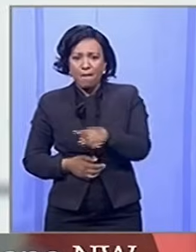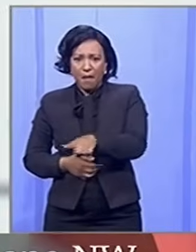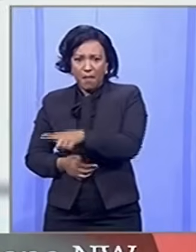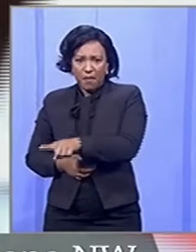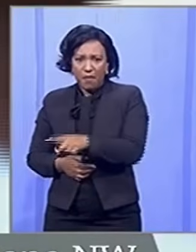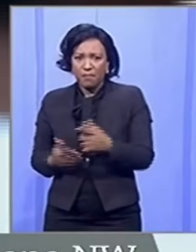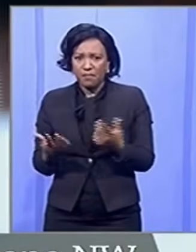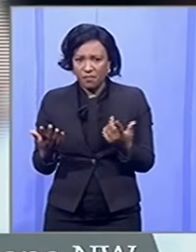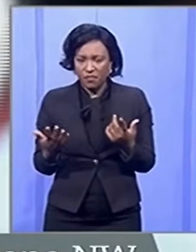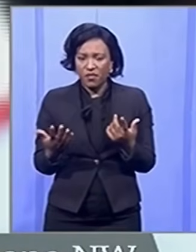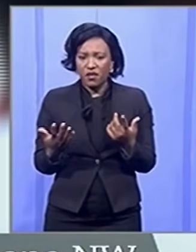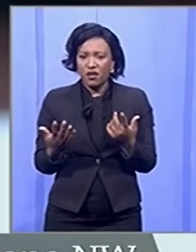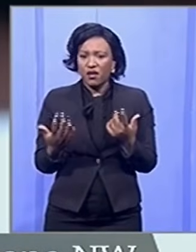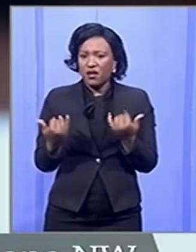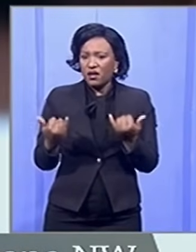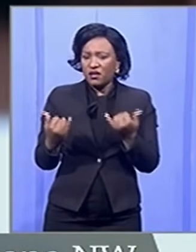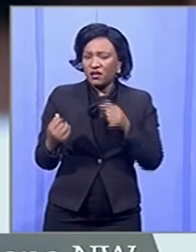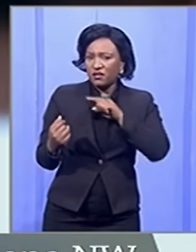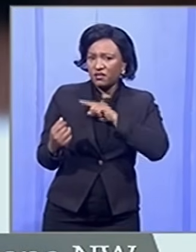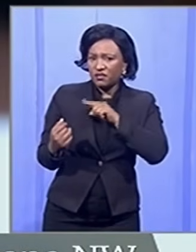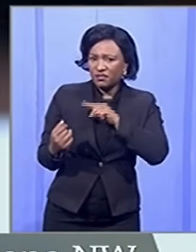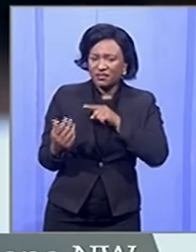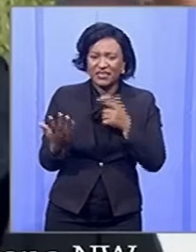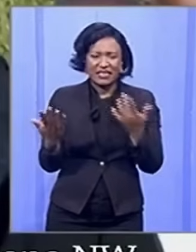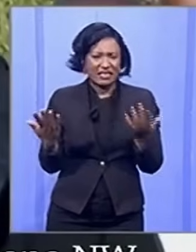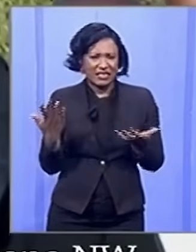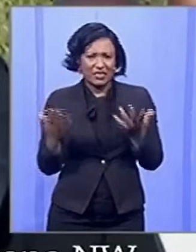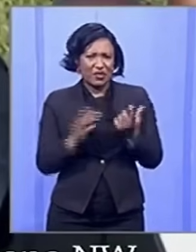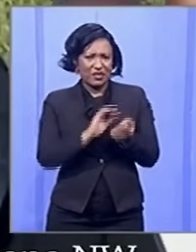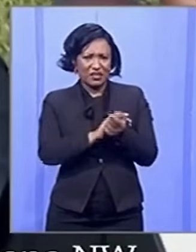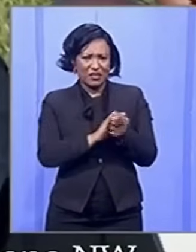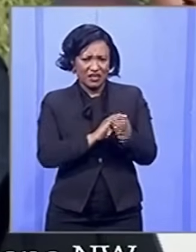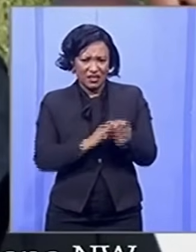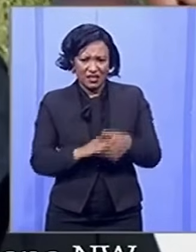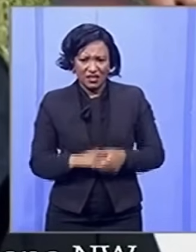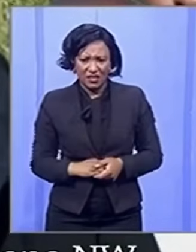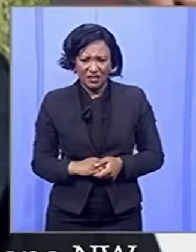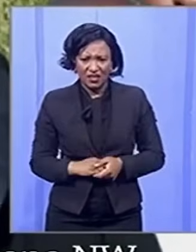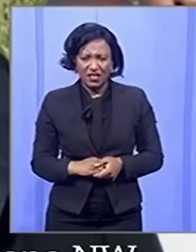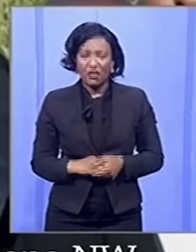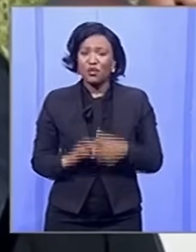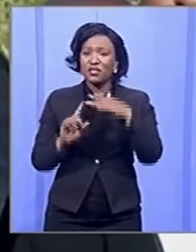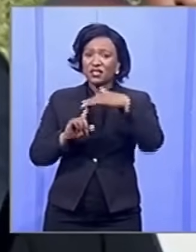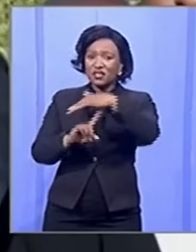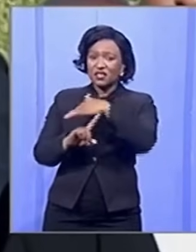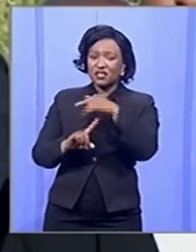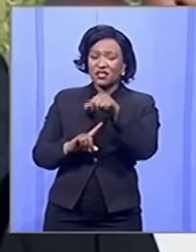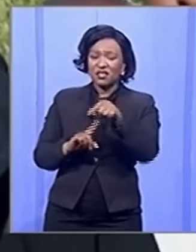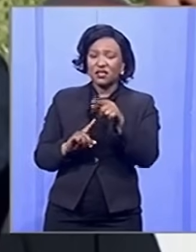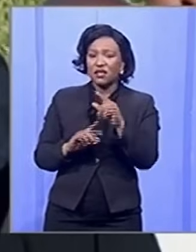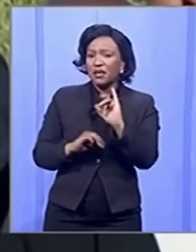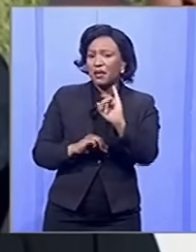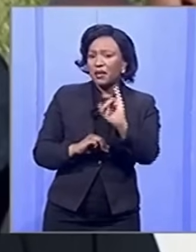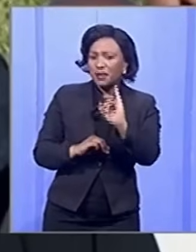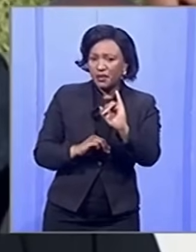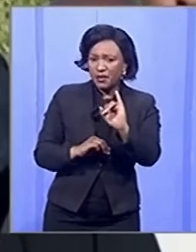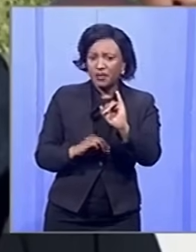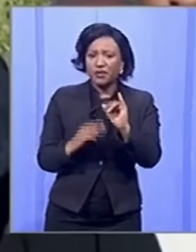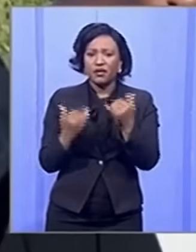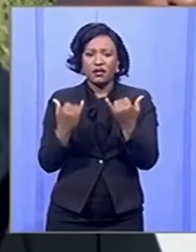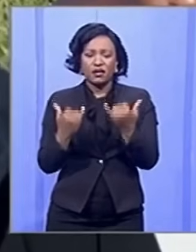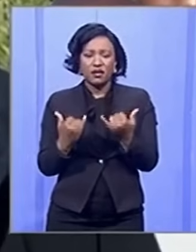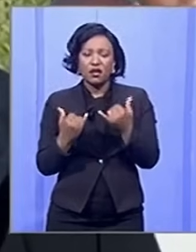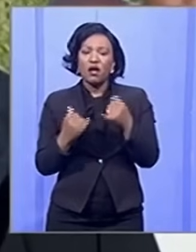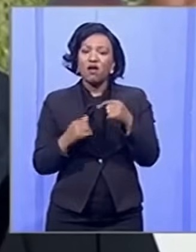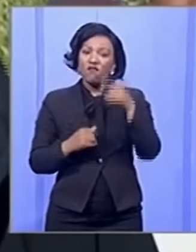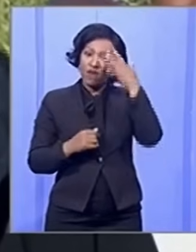theoetse. Ke ba ka ga bua mo ngwana ke go nyanyanyana. This is a devastating situation that we came across. We are here as